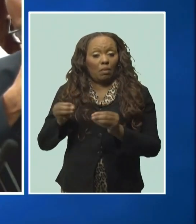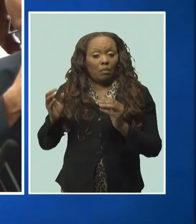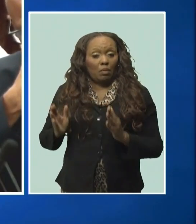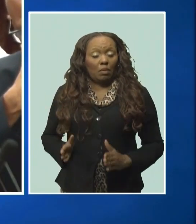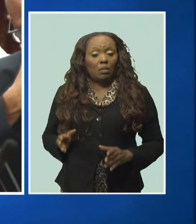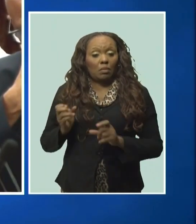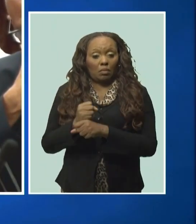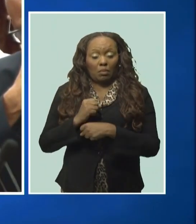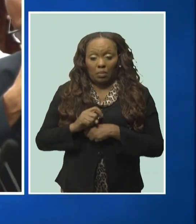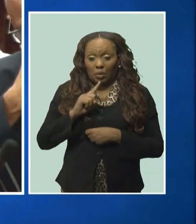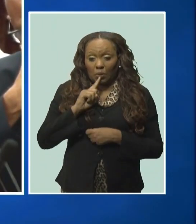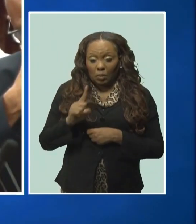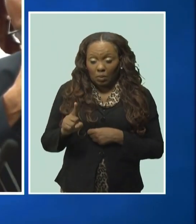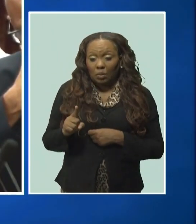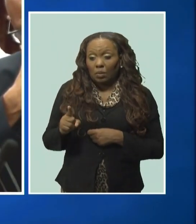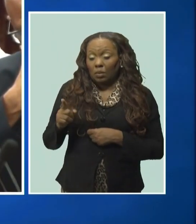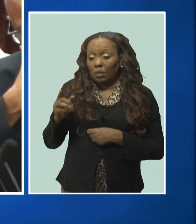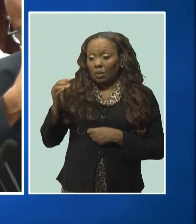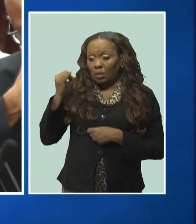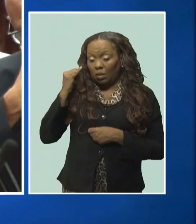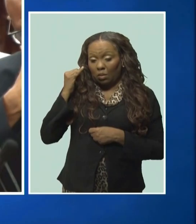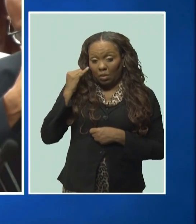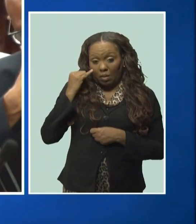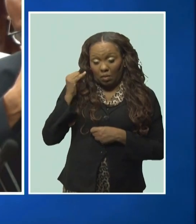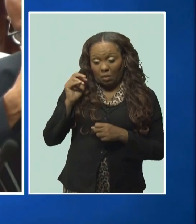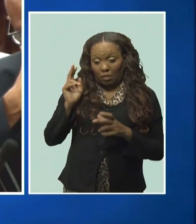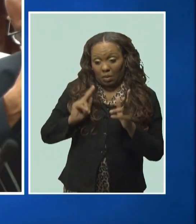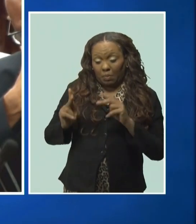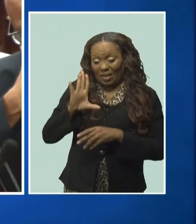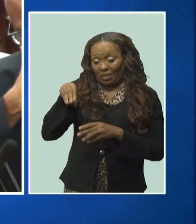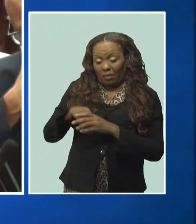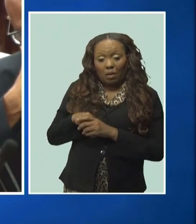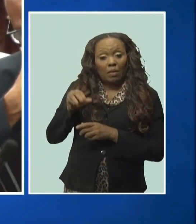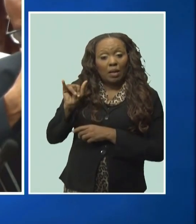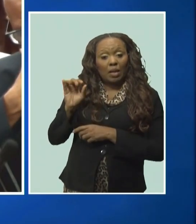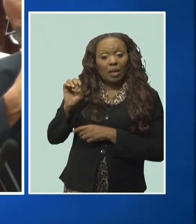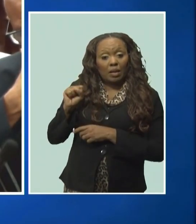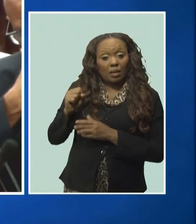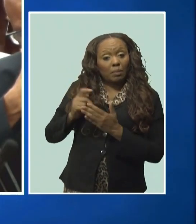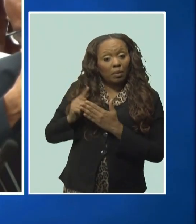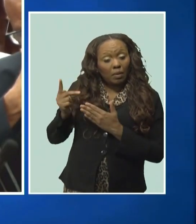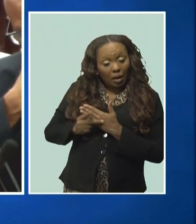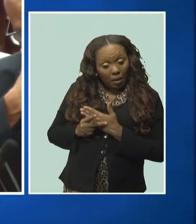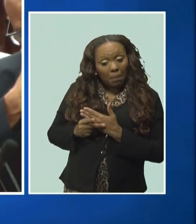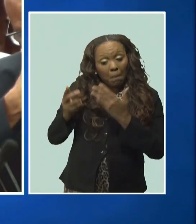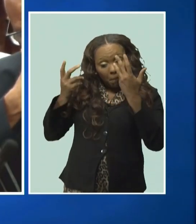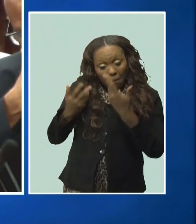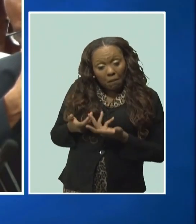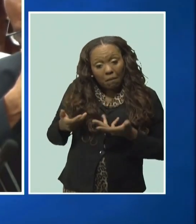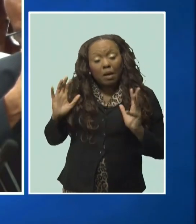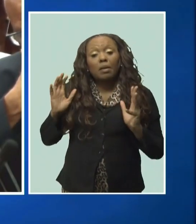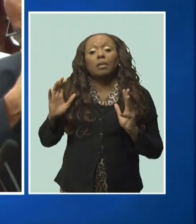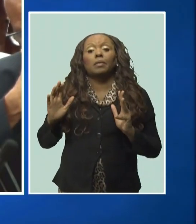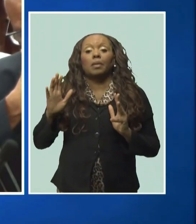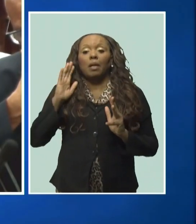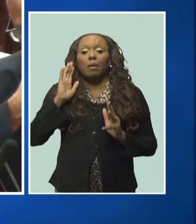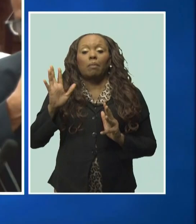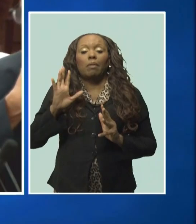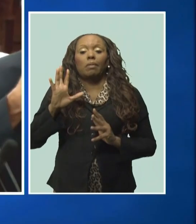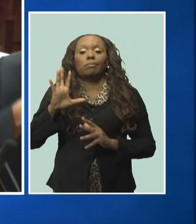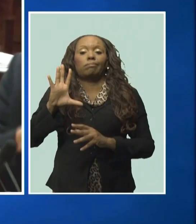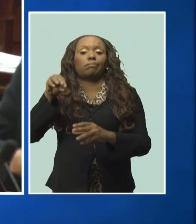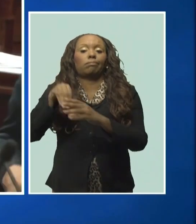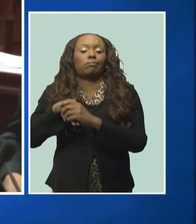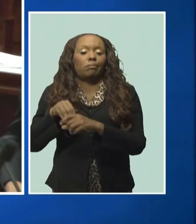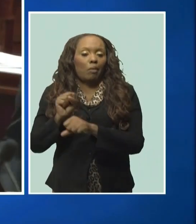those persons who come out of the program are using the skill sets that they would have acquired as a result of